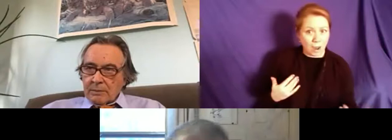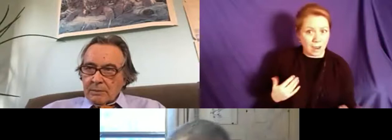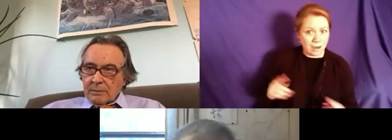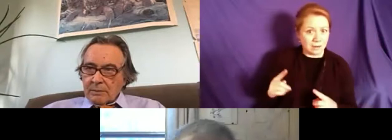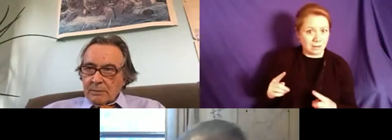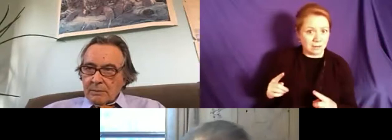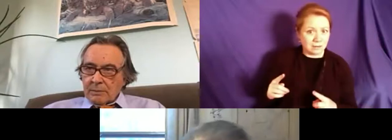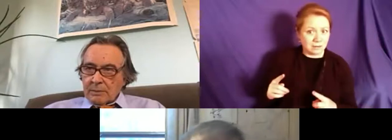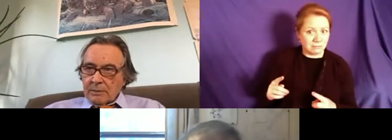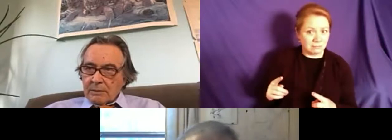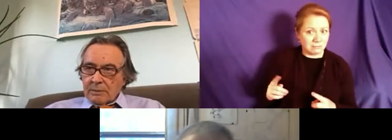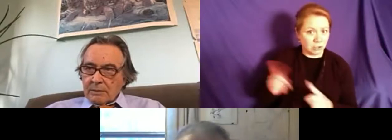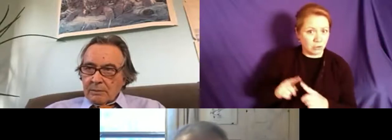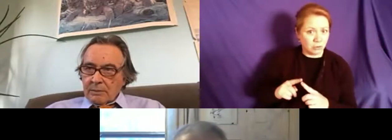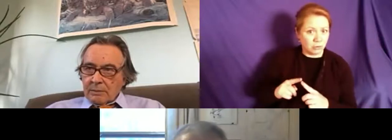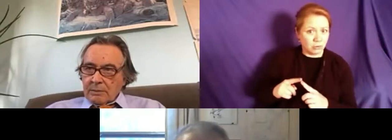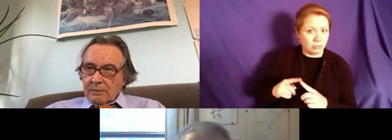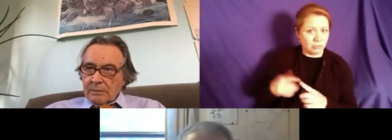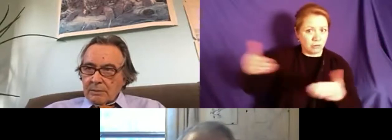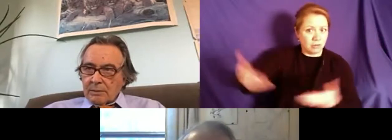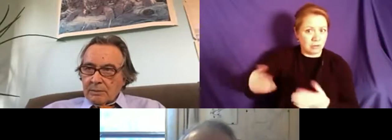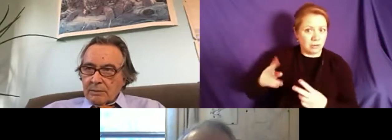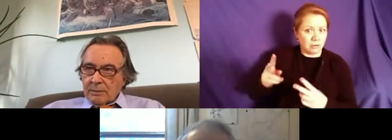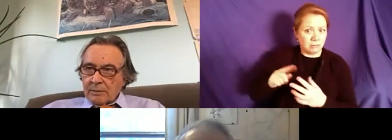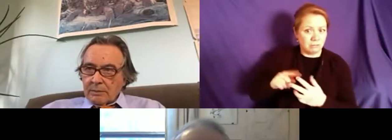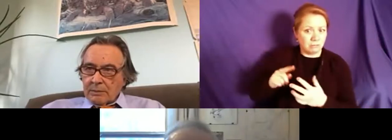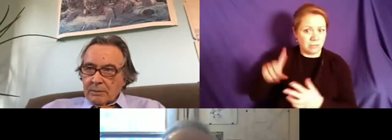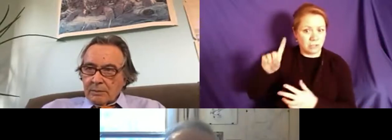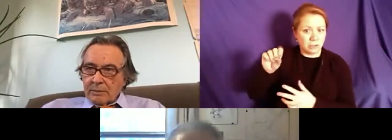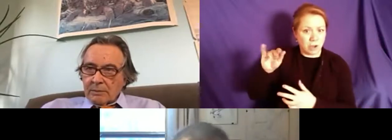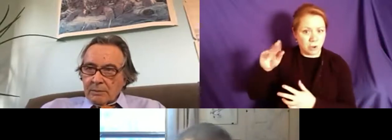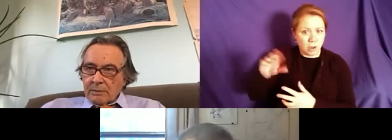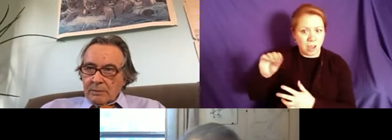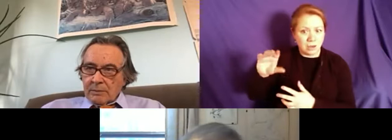about Representatives Donahue and Coach